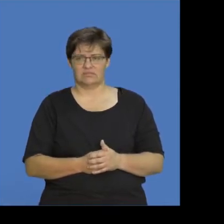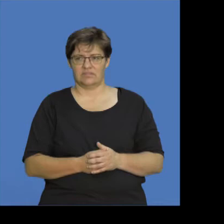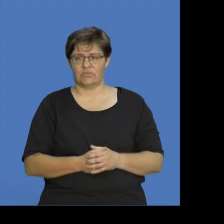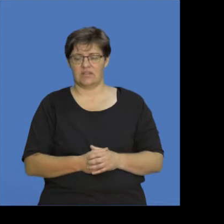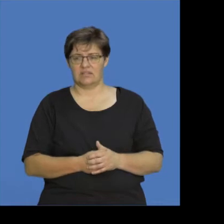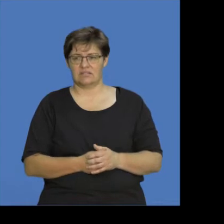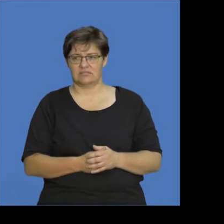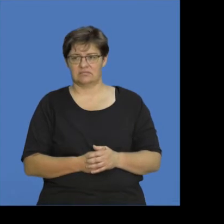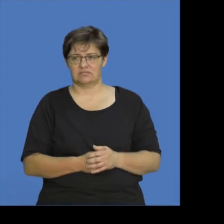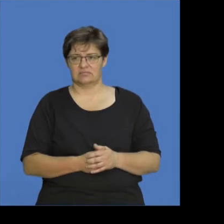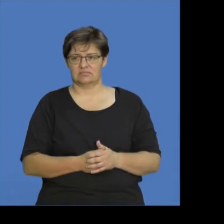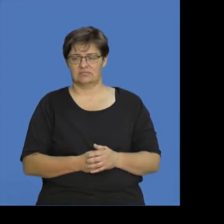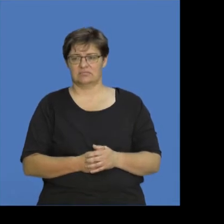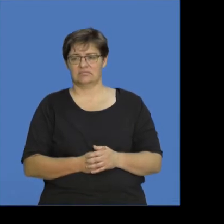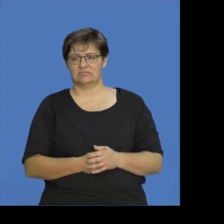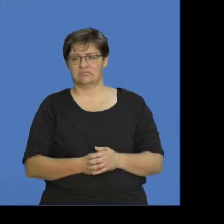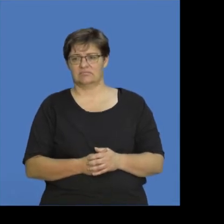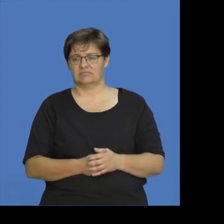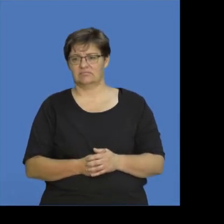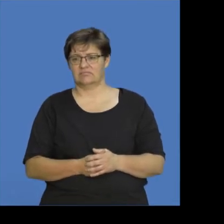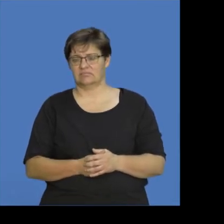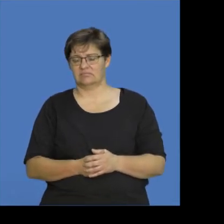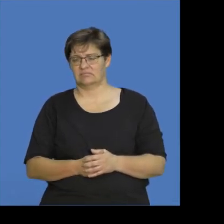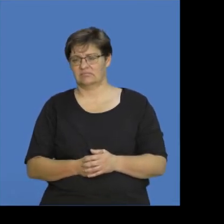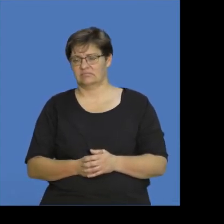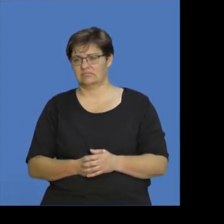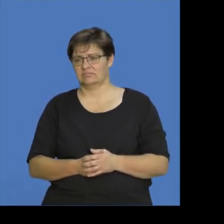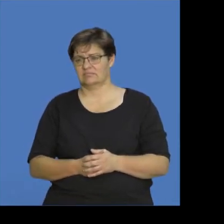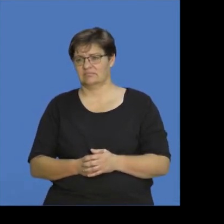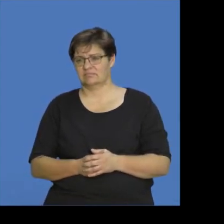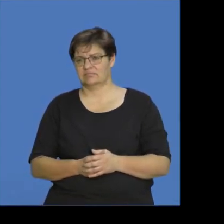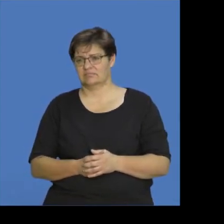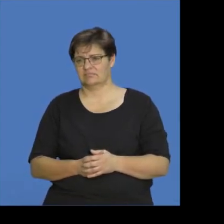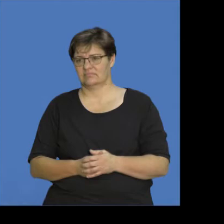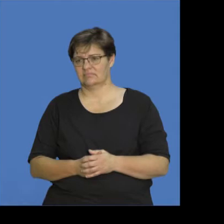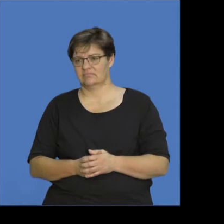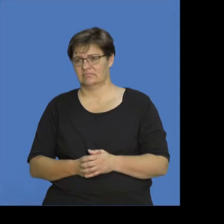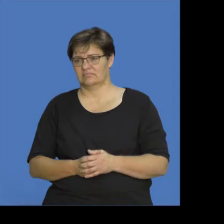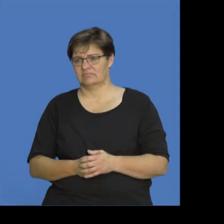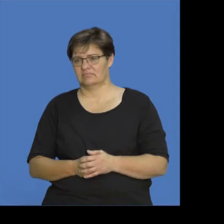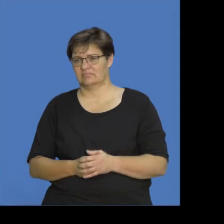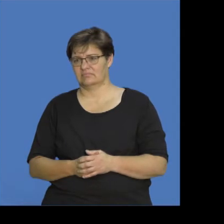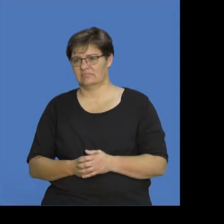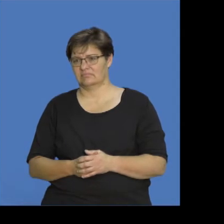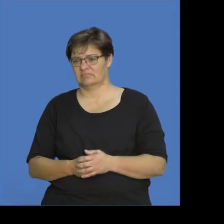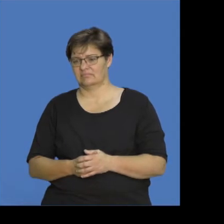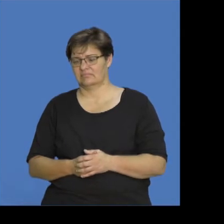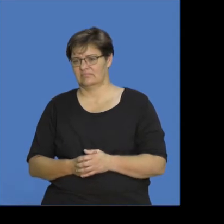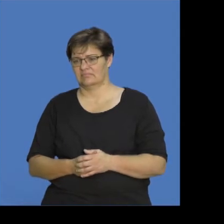I said what? I said run. Oh, Jesus.